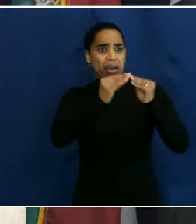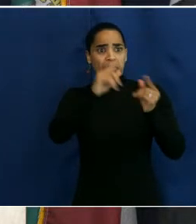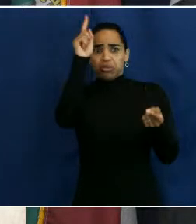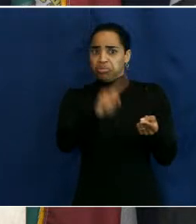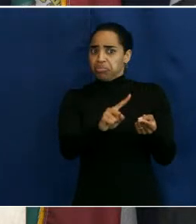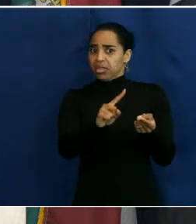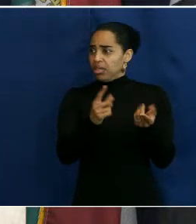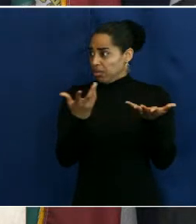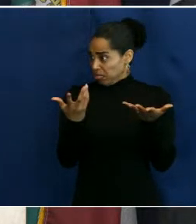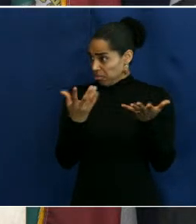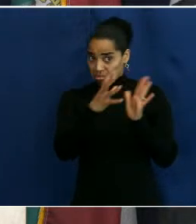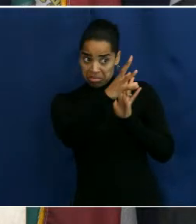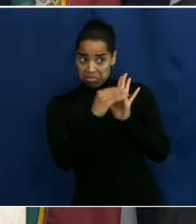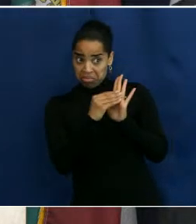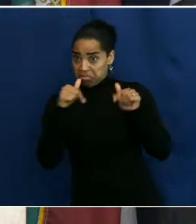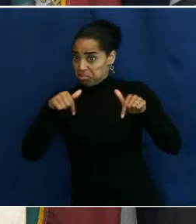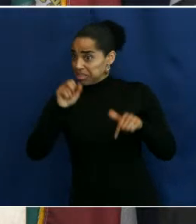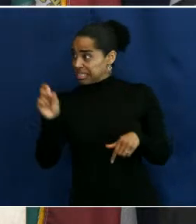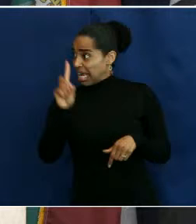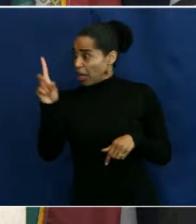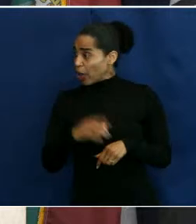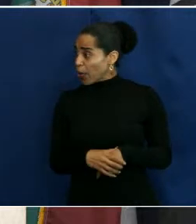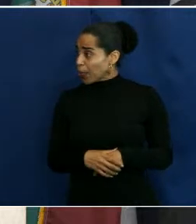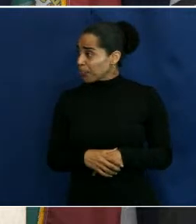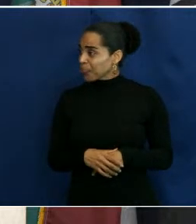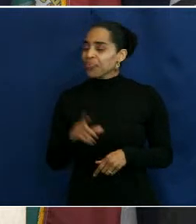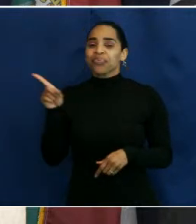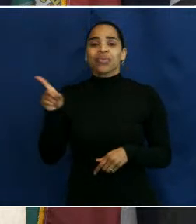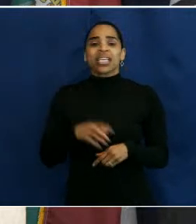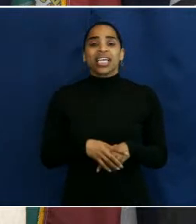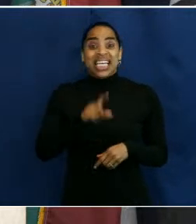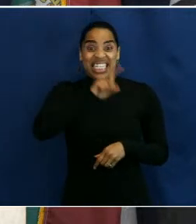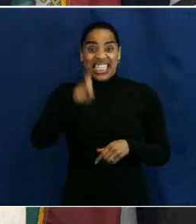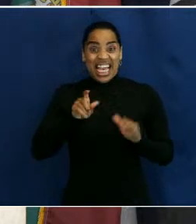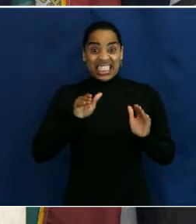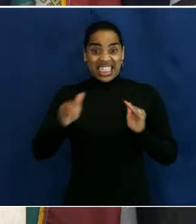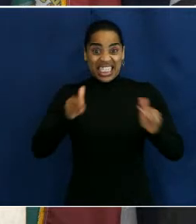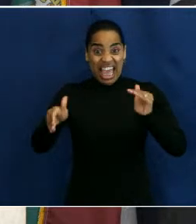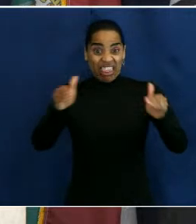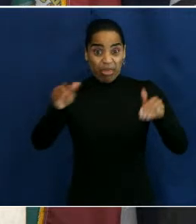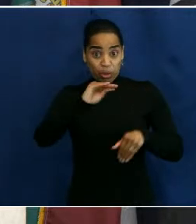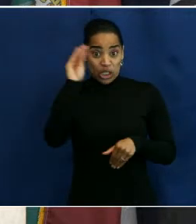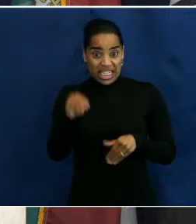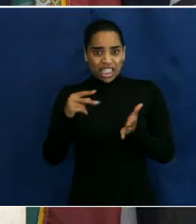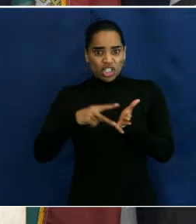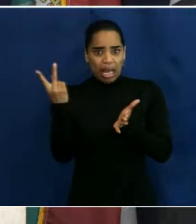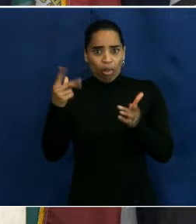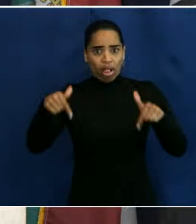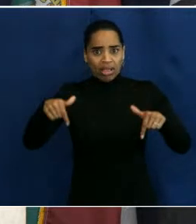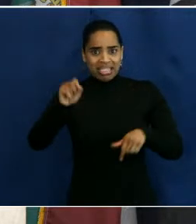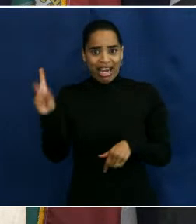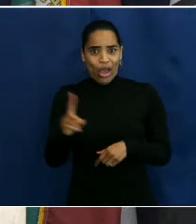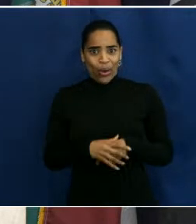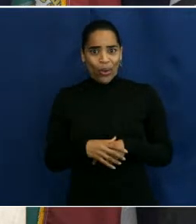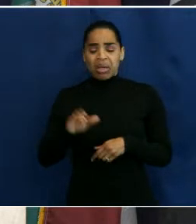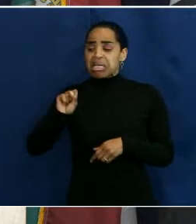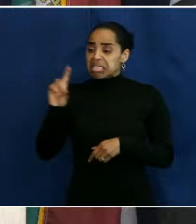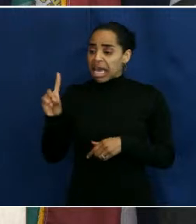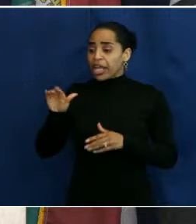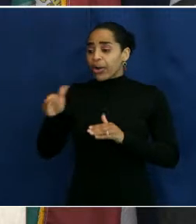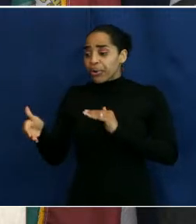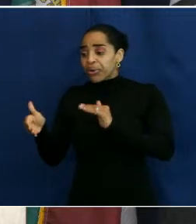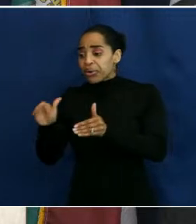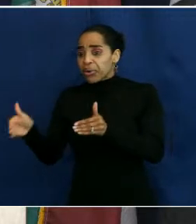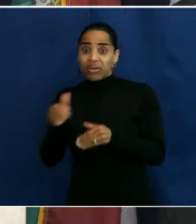process since our cases are also down? Texas has a death rate almost double that per person of San Diego County, meaning if we